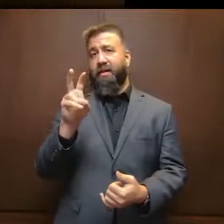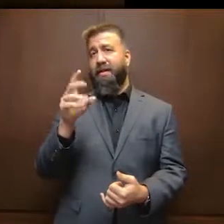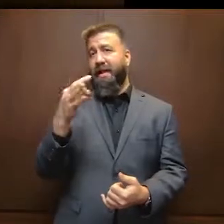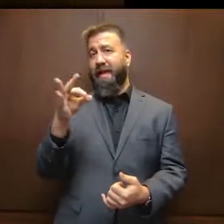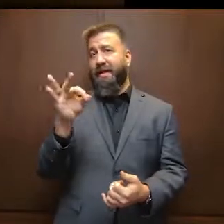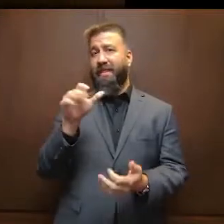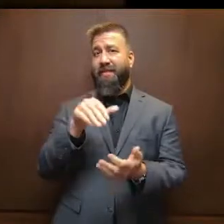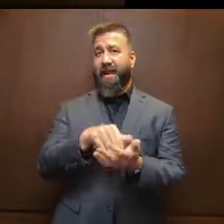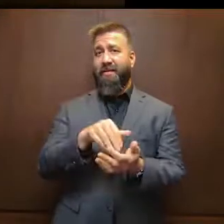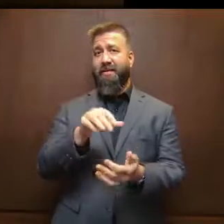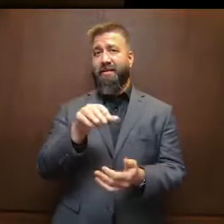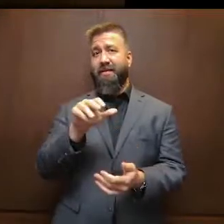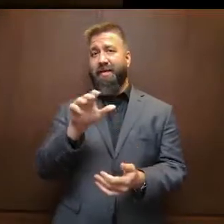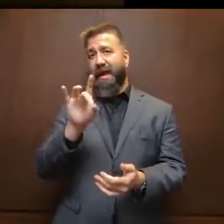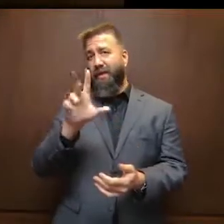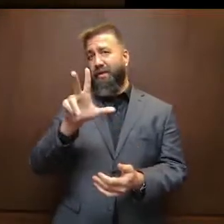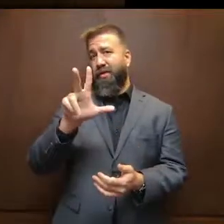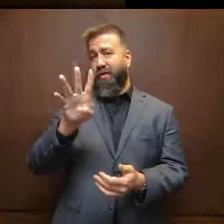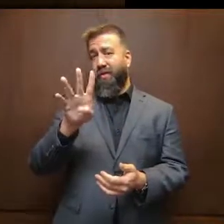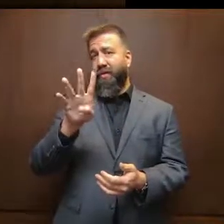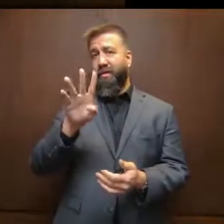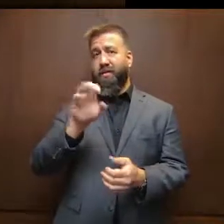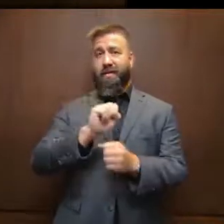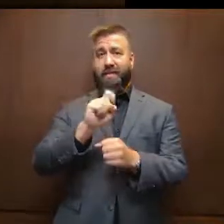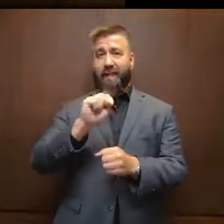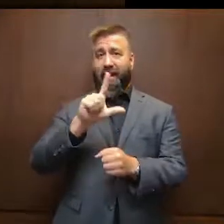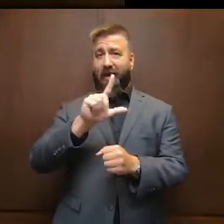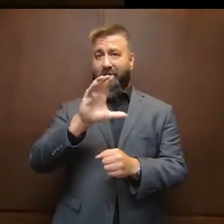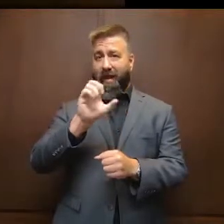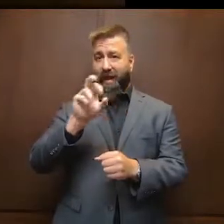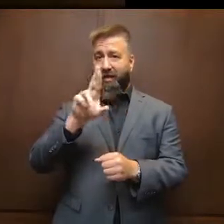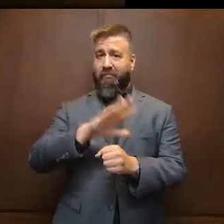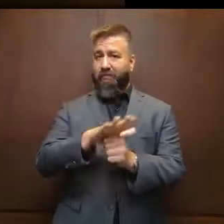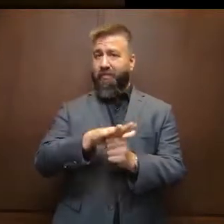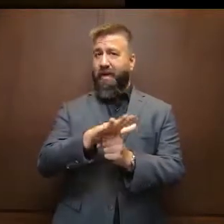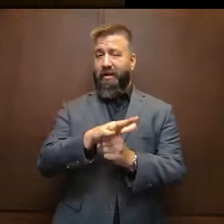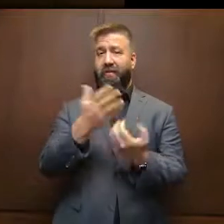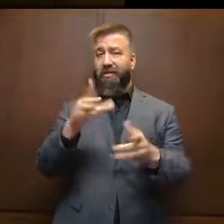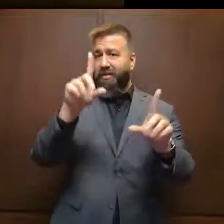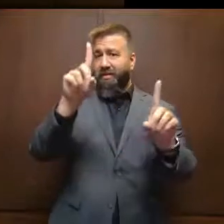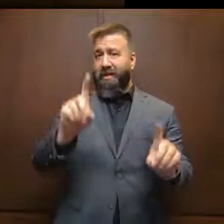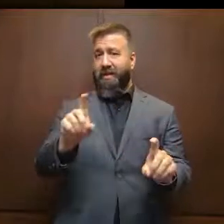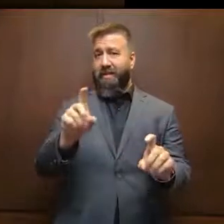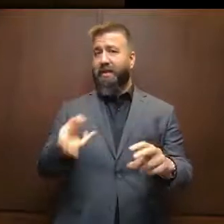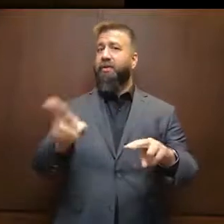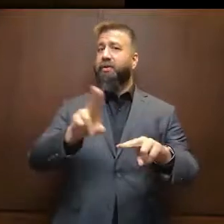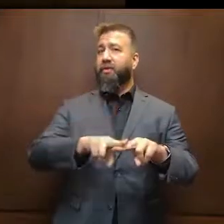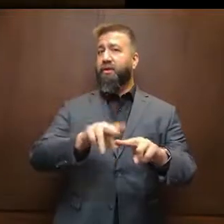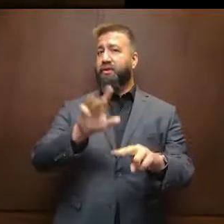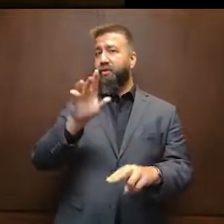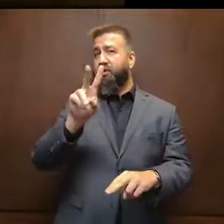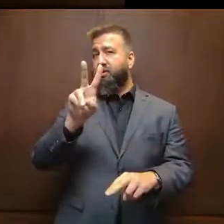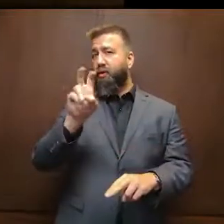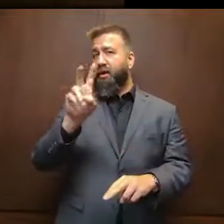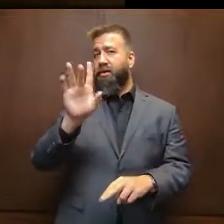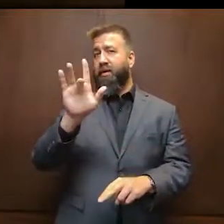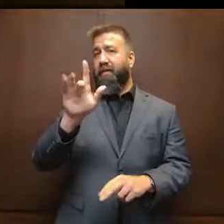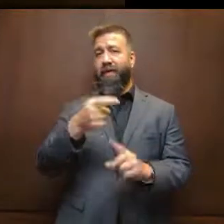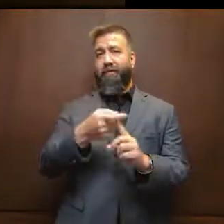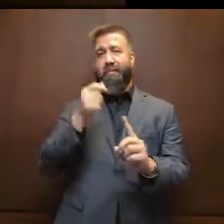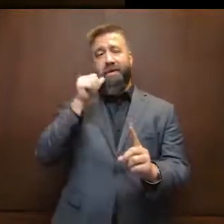219,844 St. Clair County residents have been tested, which is an increase of 2,025 from yesterday. And we are at